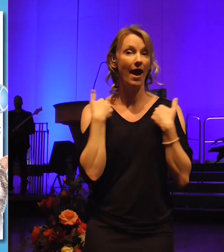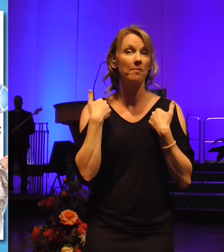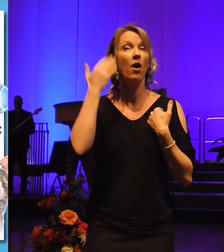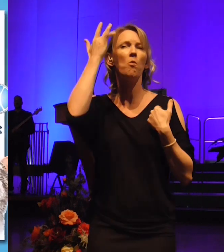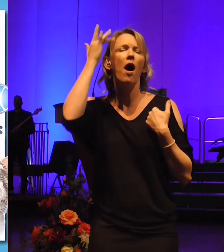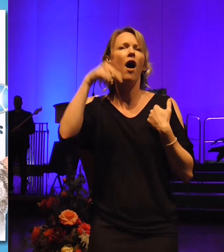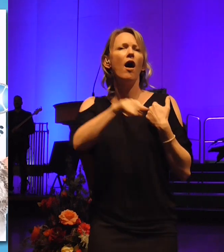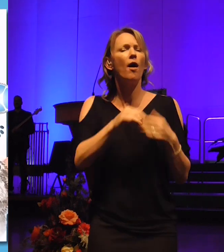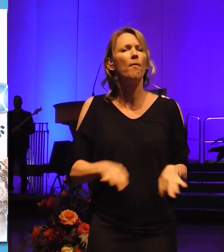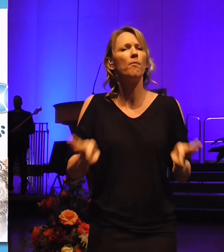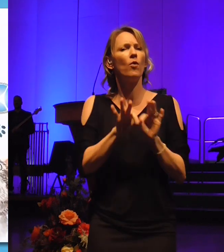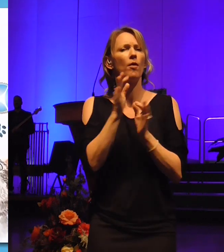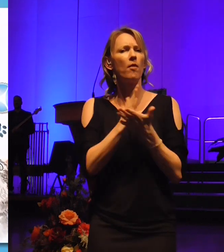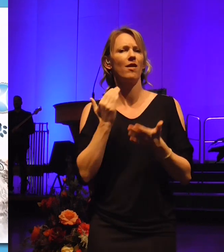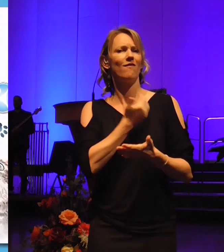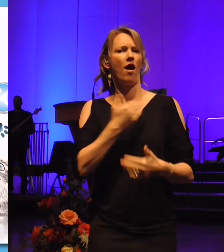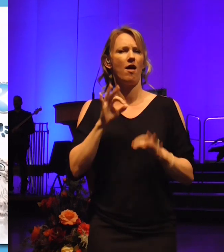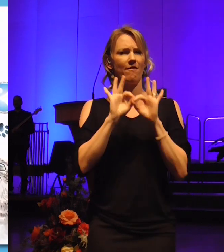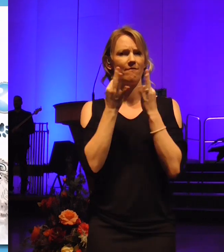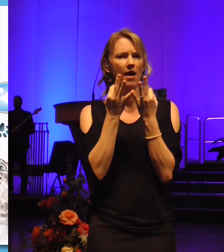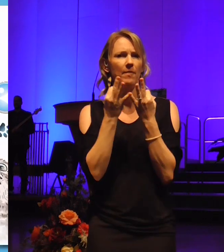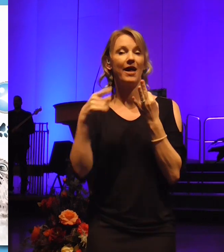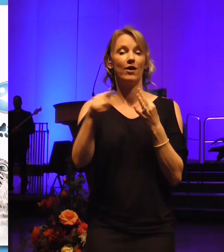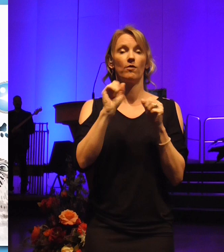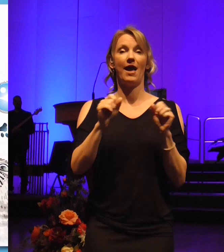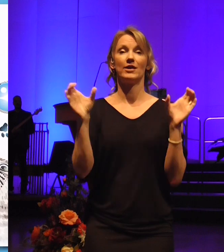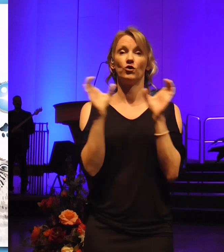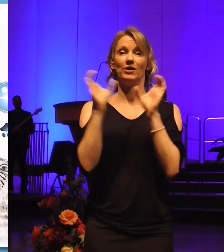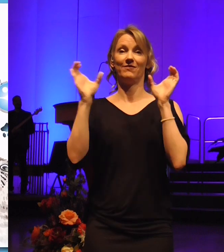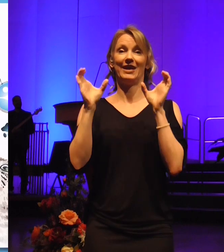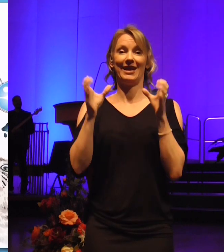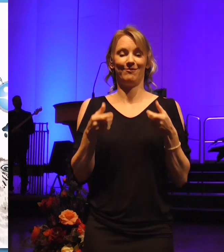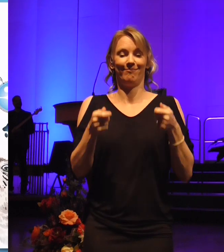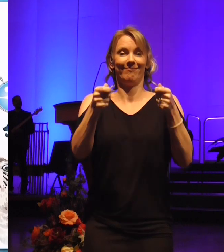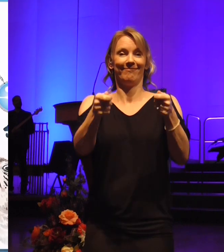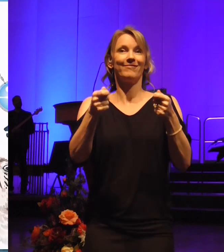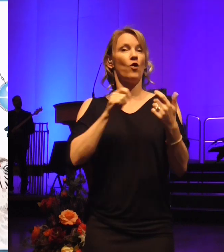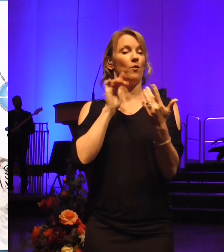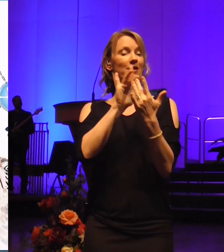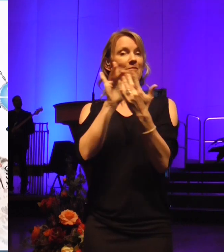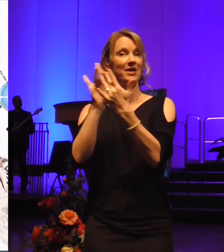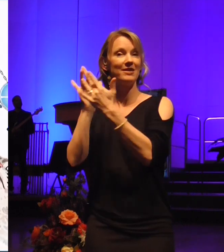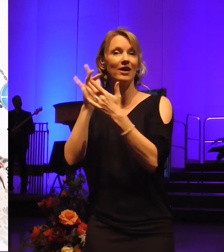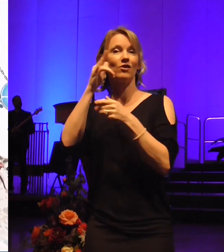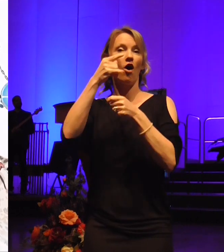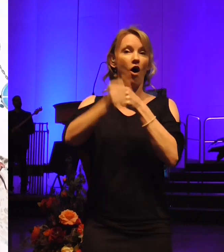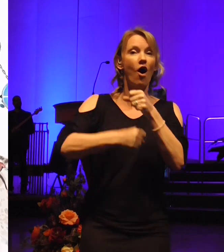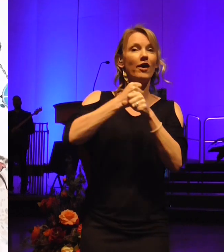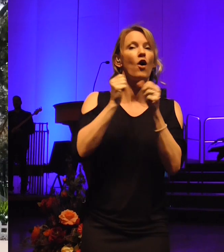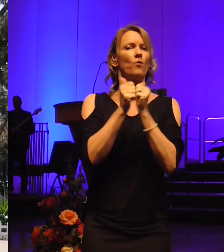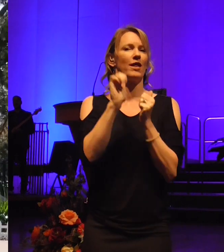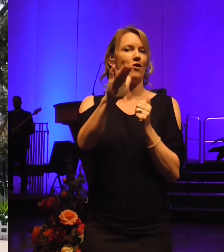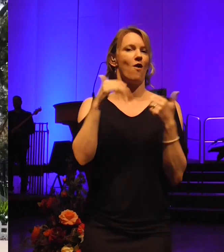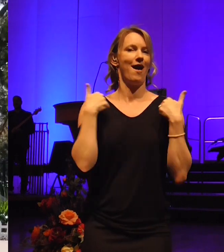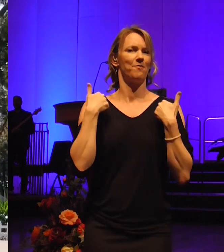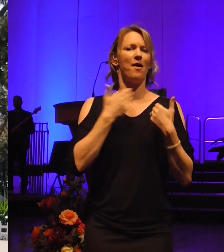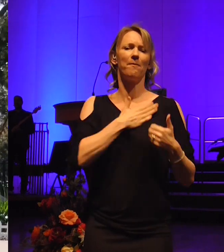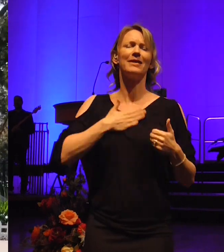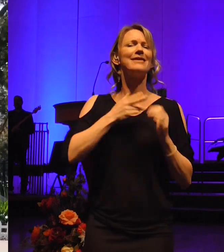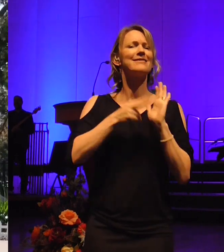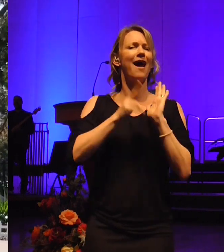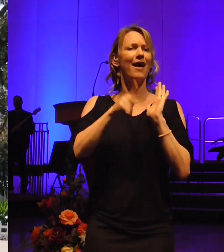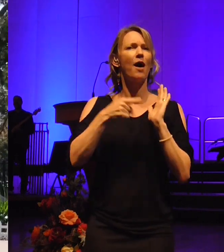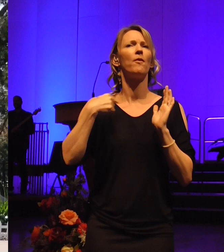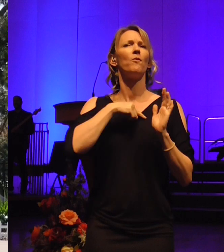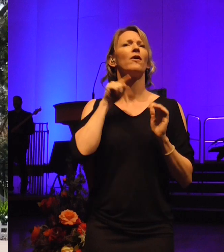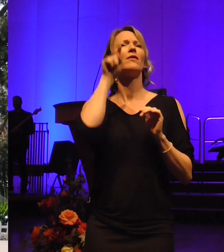up because they're an important part of our family and receive a certificate. We keep in touch all year long with your animal, so please sign up.